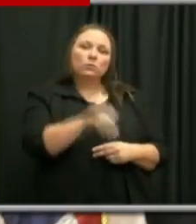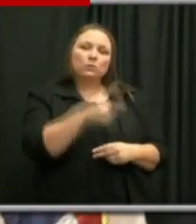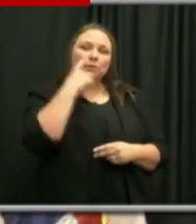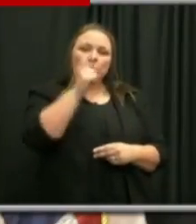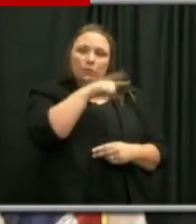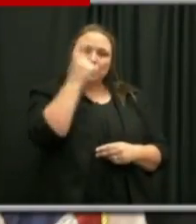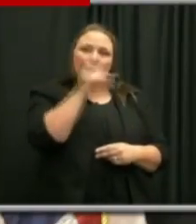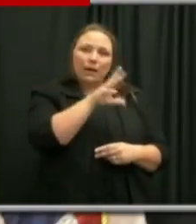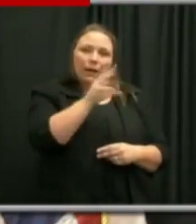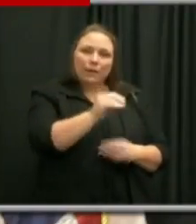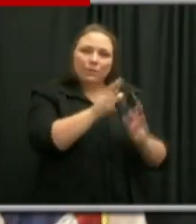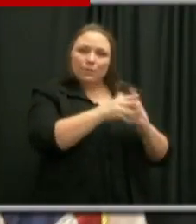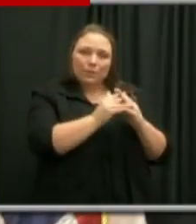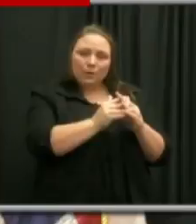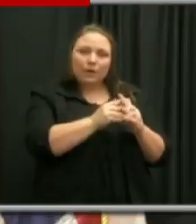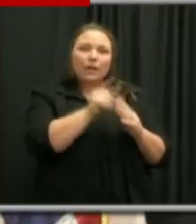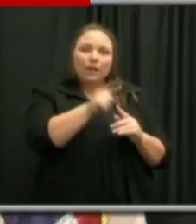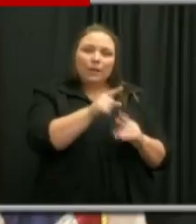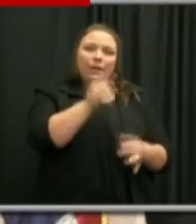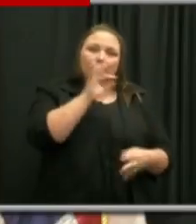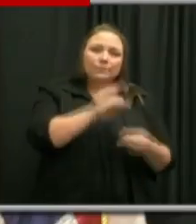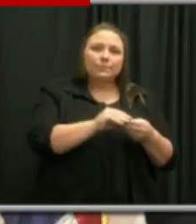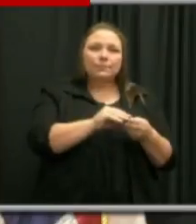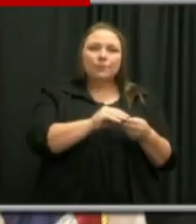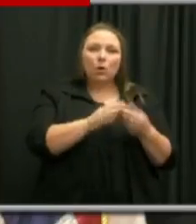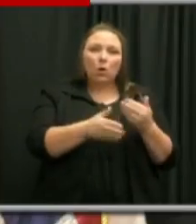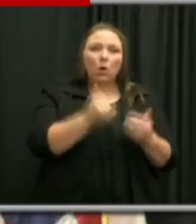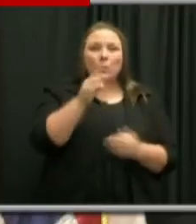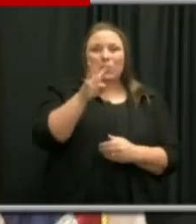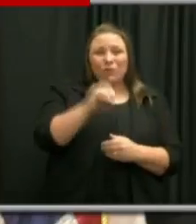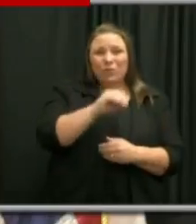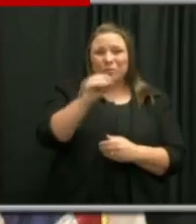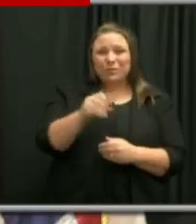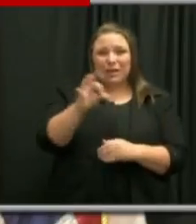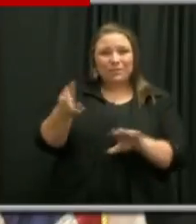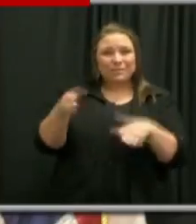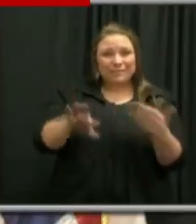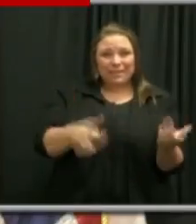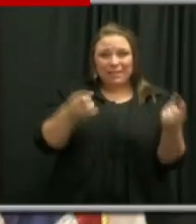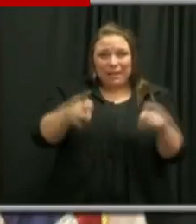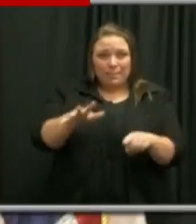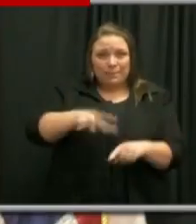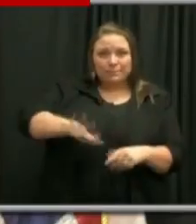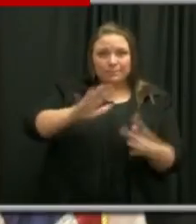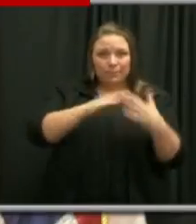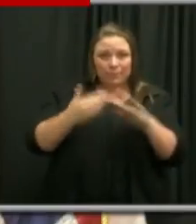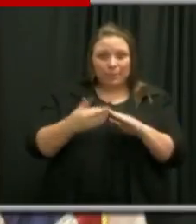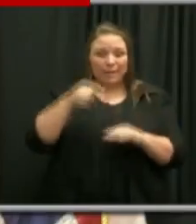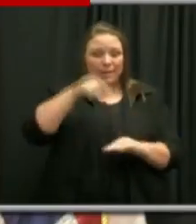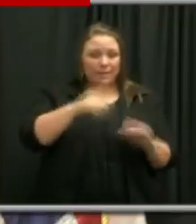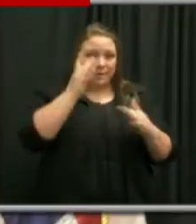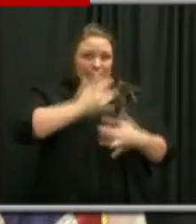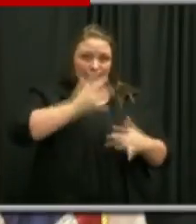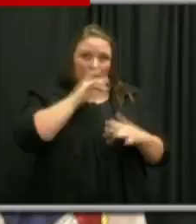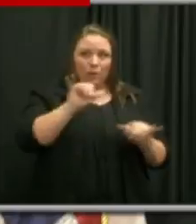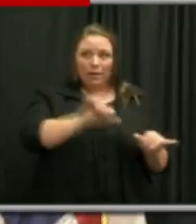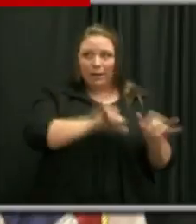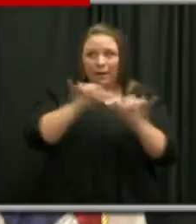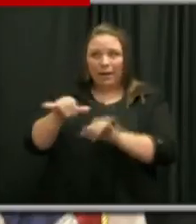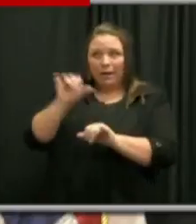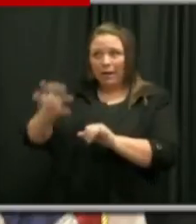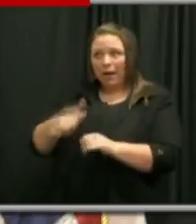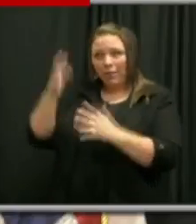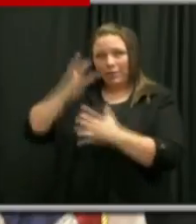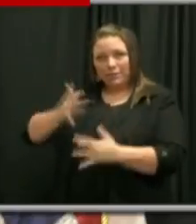confirmed cases in Nashville, they comprise nearly 40% of the deaths in our community. This virus, like other medical conditions, is highlighting